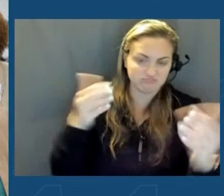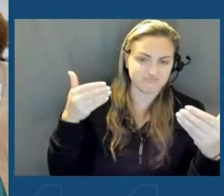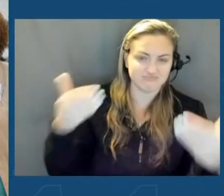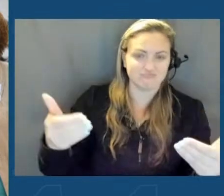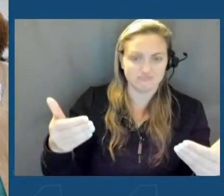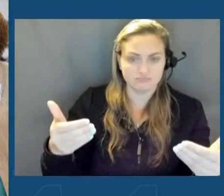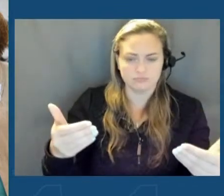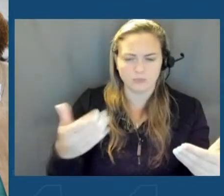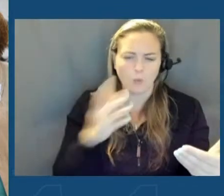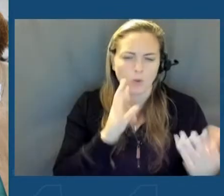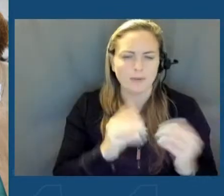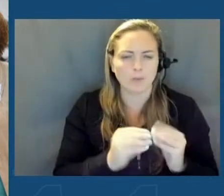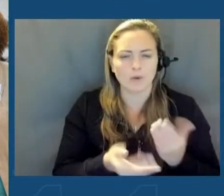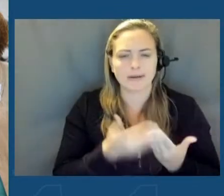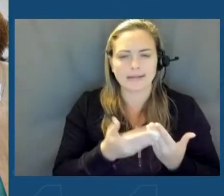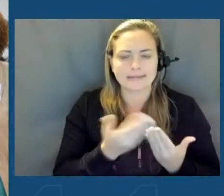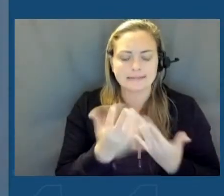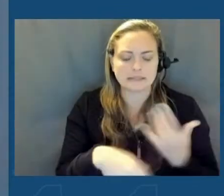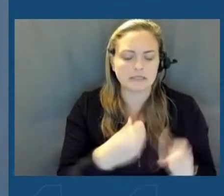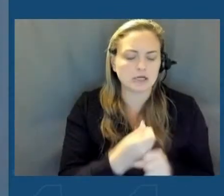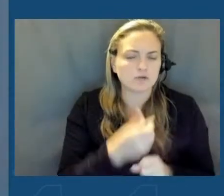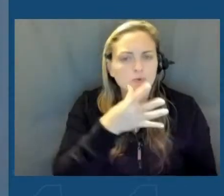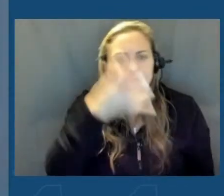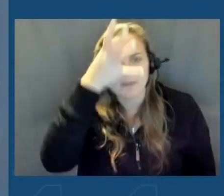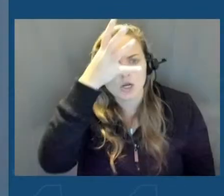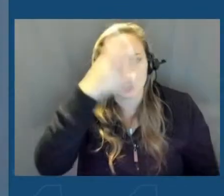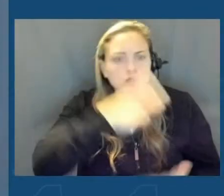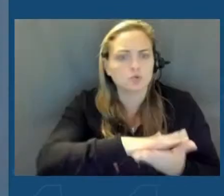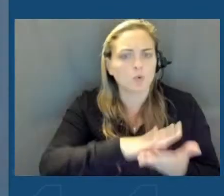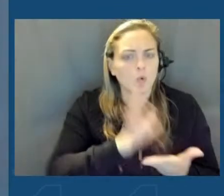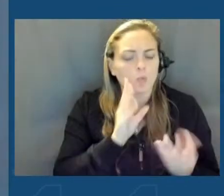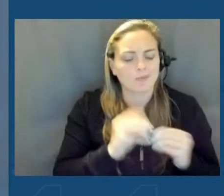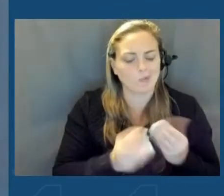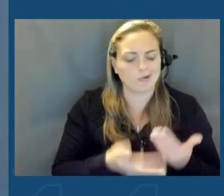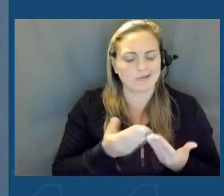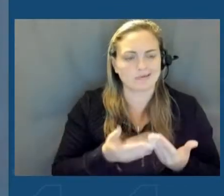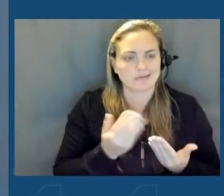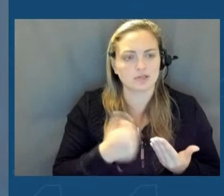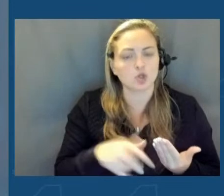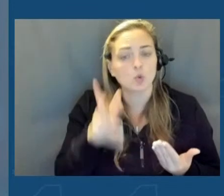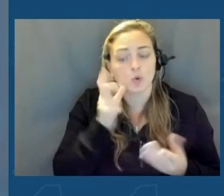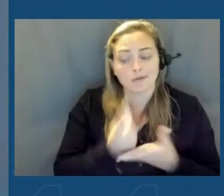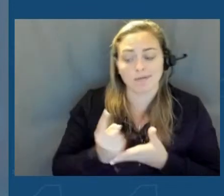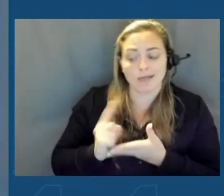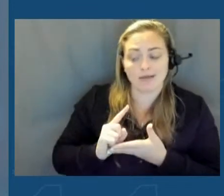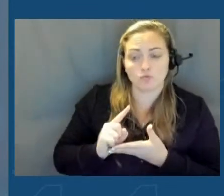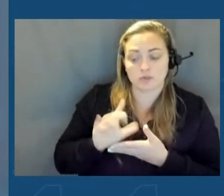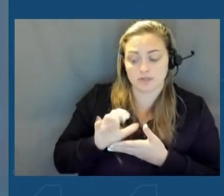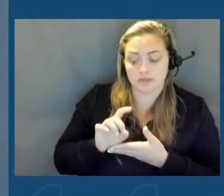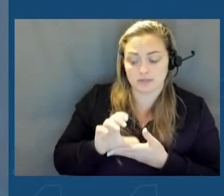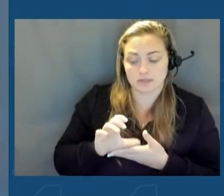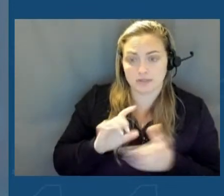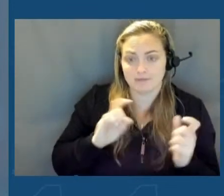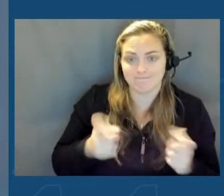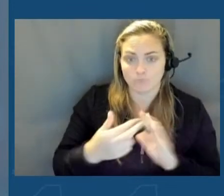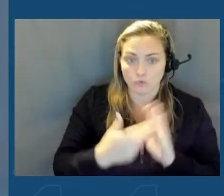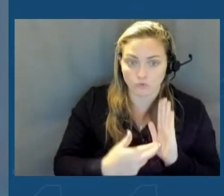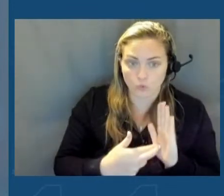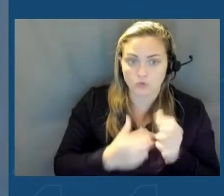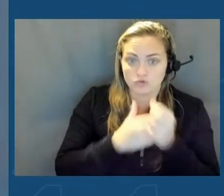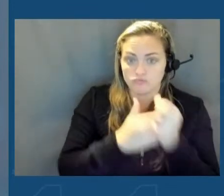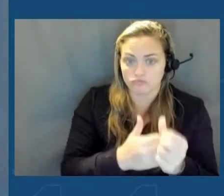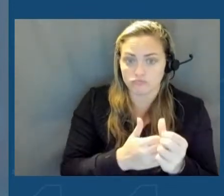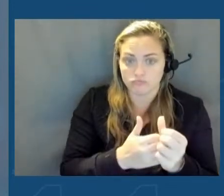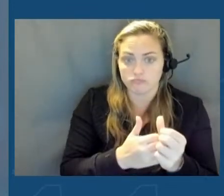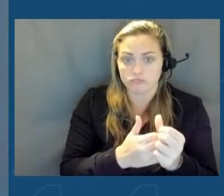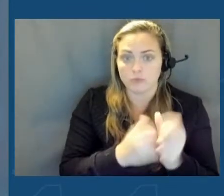much, much easier year for parents and for schools. You heard last week that the CDC issued guidance. We've been analyzing the